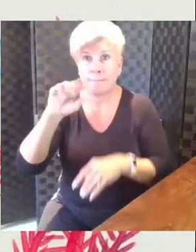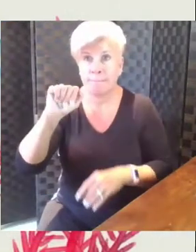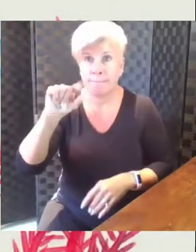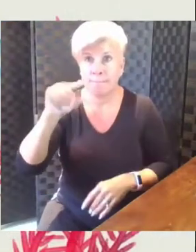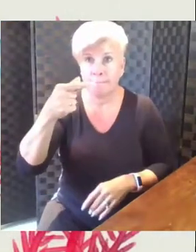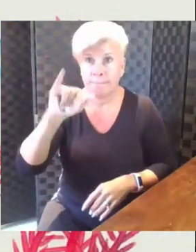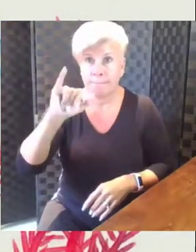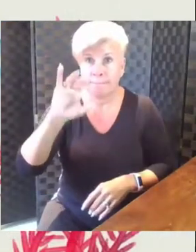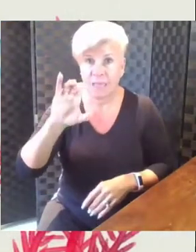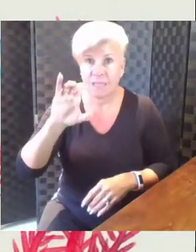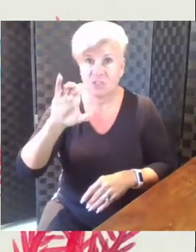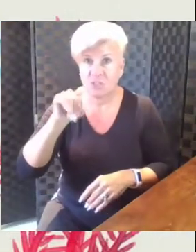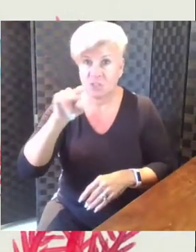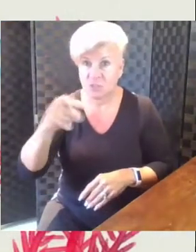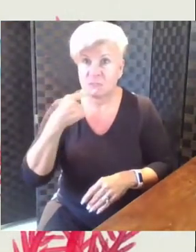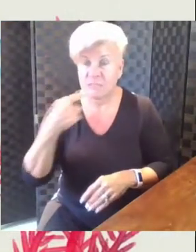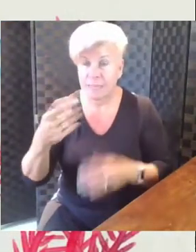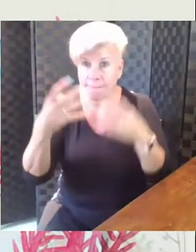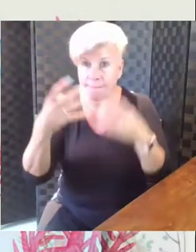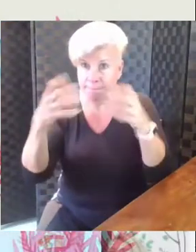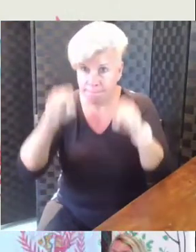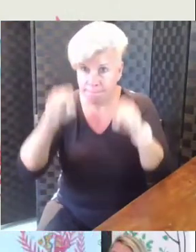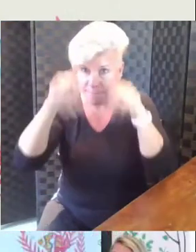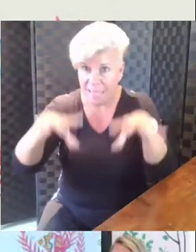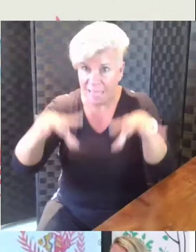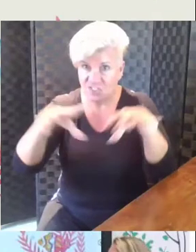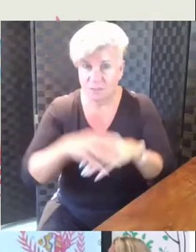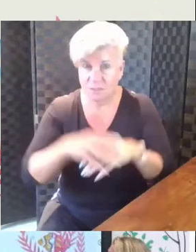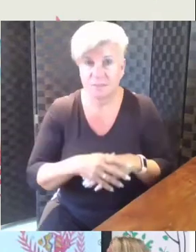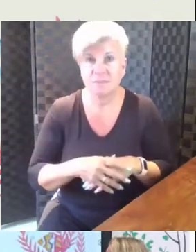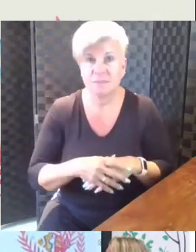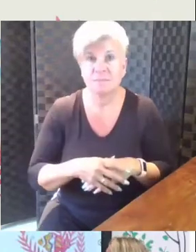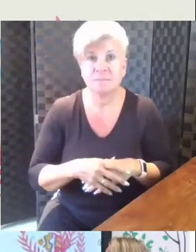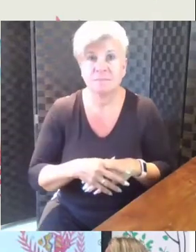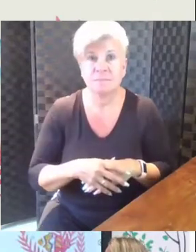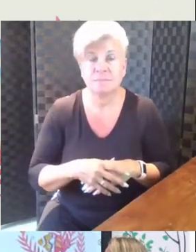Magic. Now you say it. Magic.